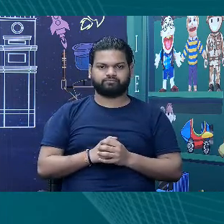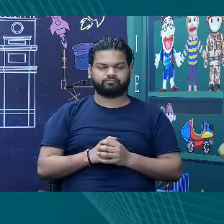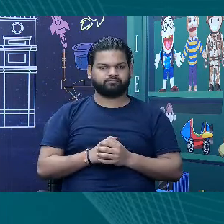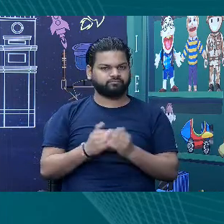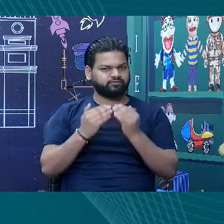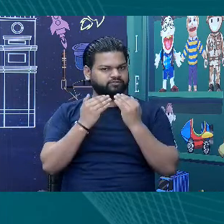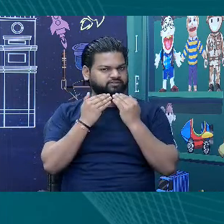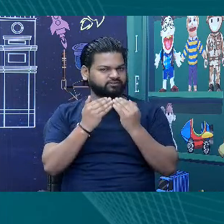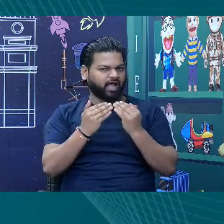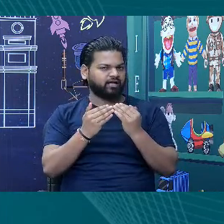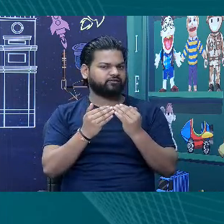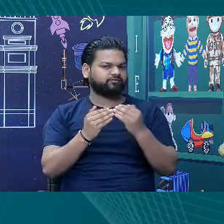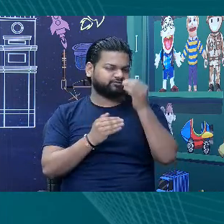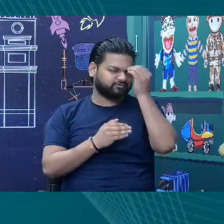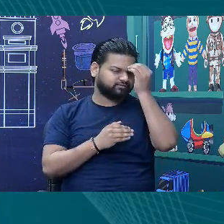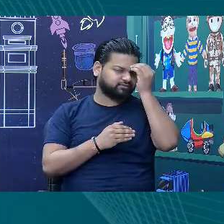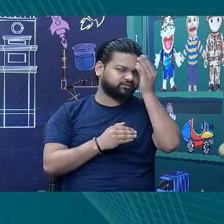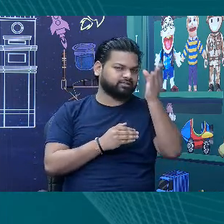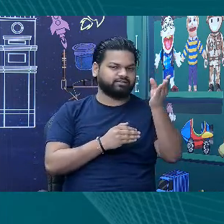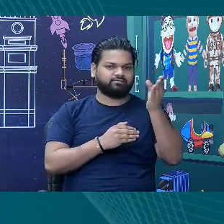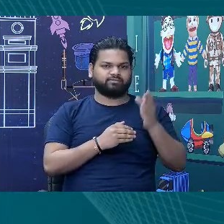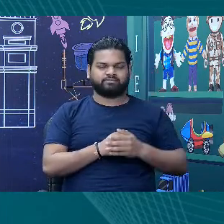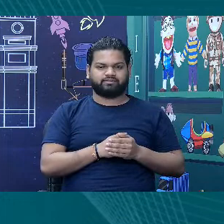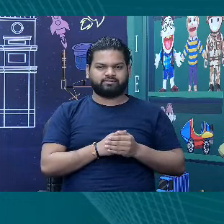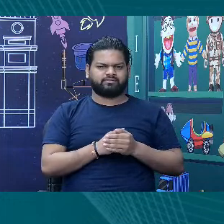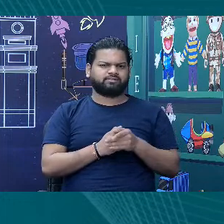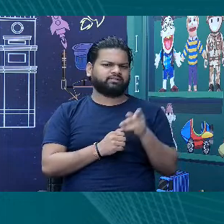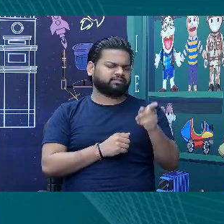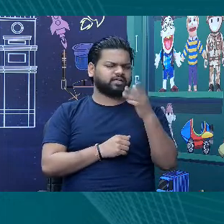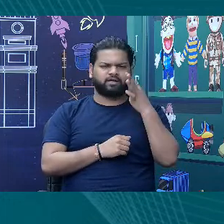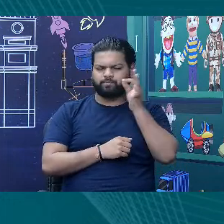Thank you, Nirbhay. So this keywords slide,